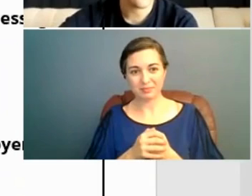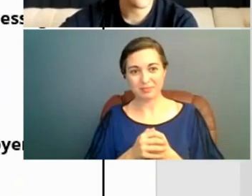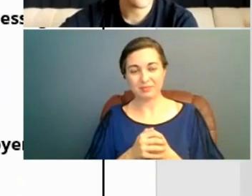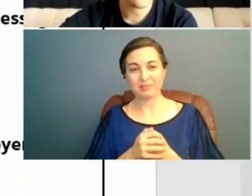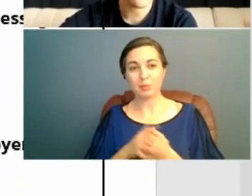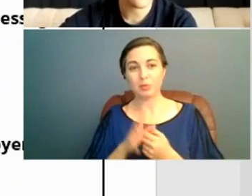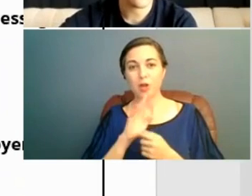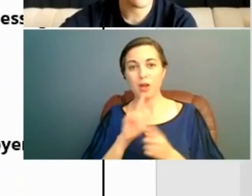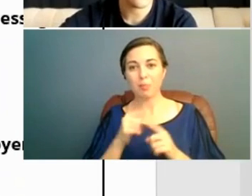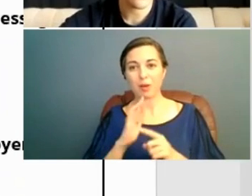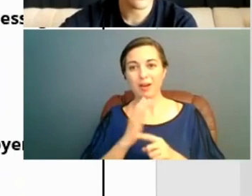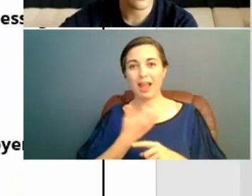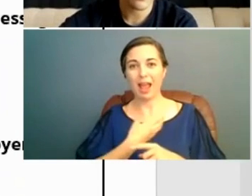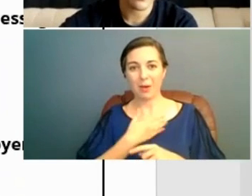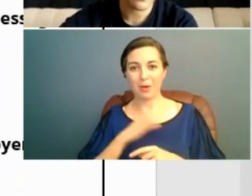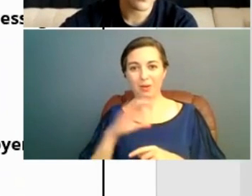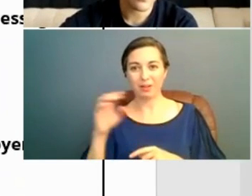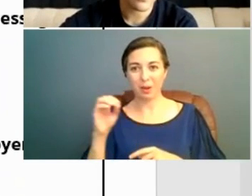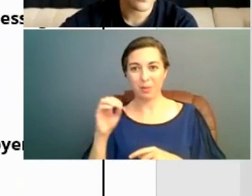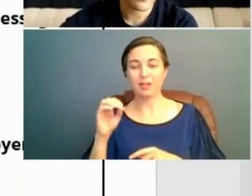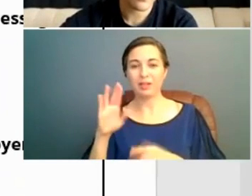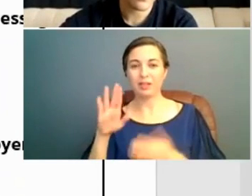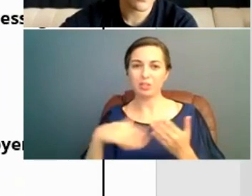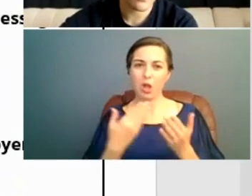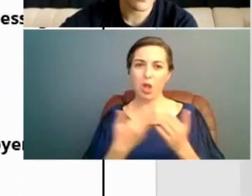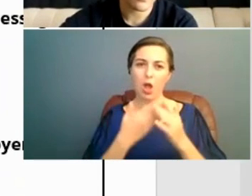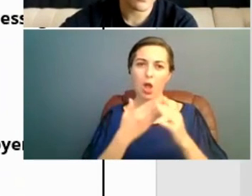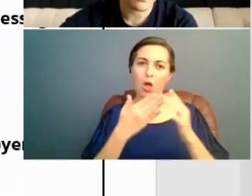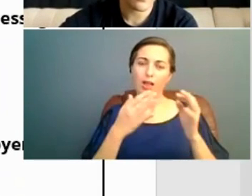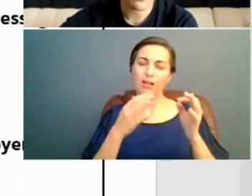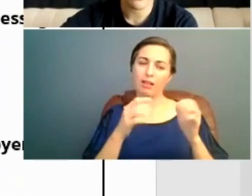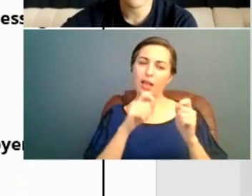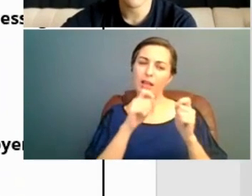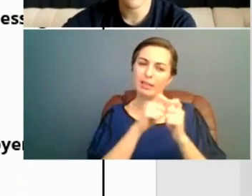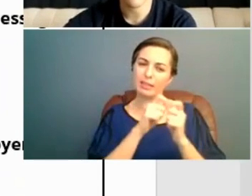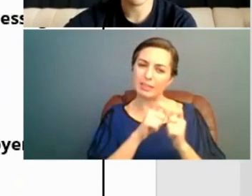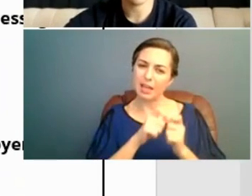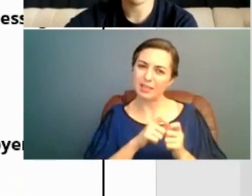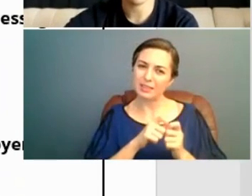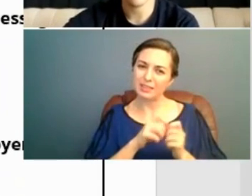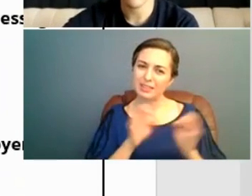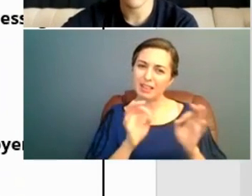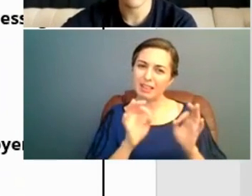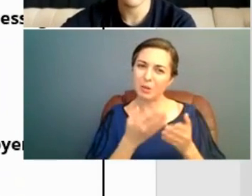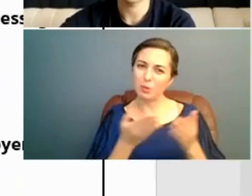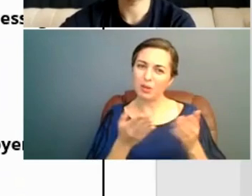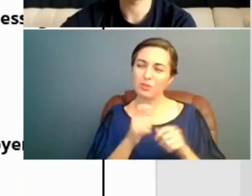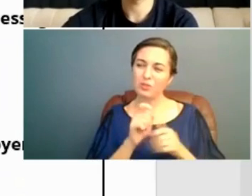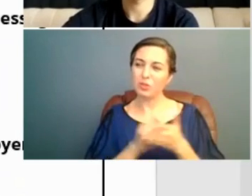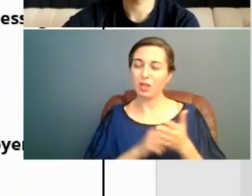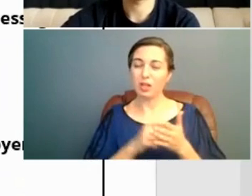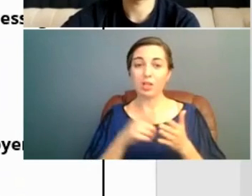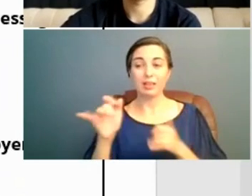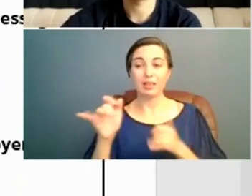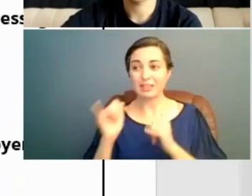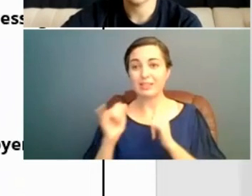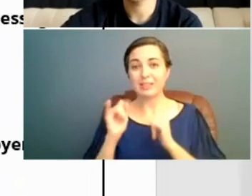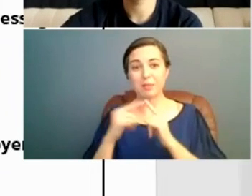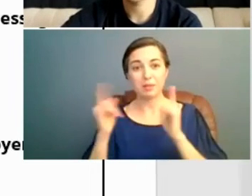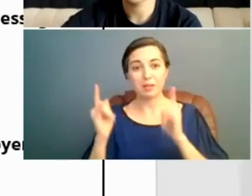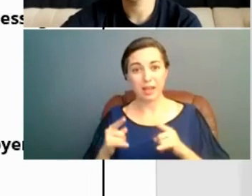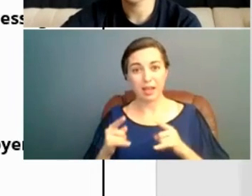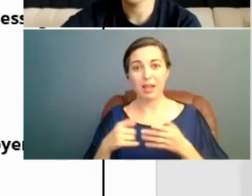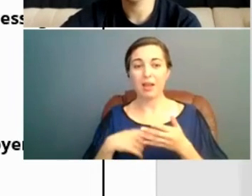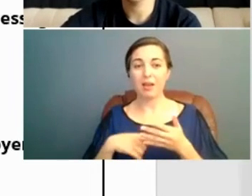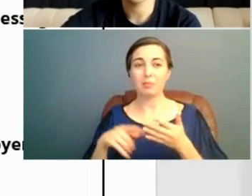it's all the little stuff, the little ways you write people, the research you've done, knowing you went to the same summer camp or the one across the street, like